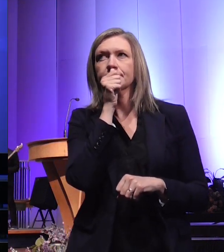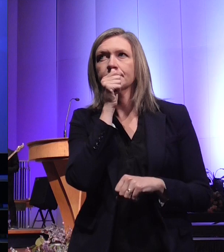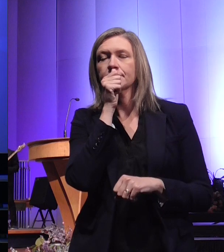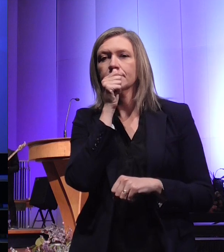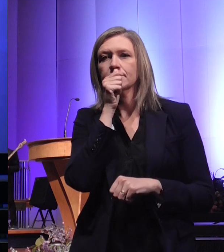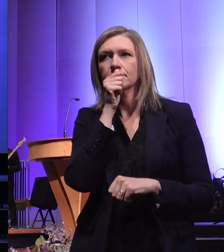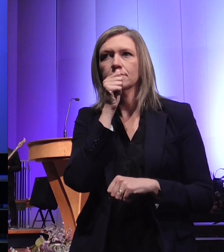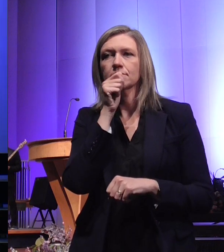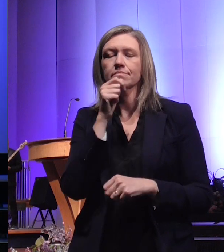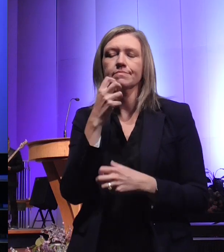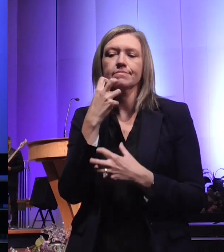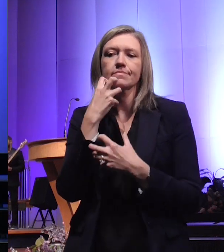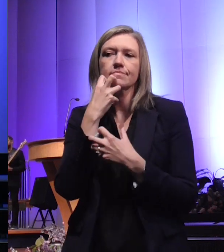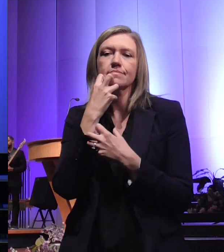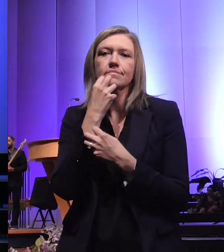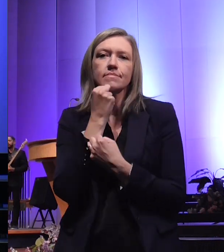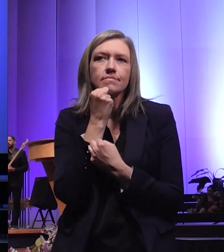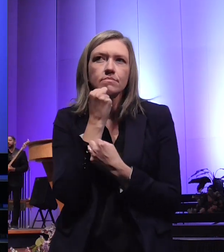so